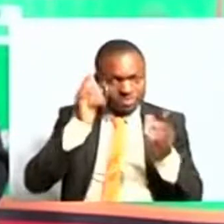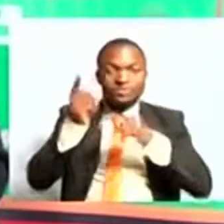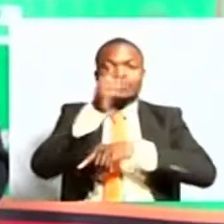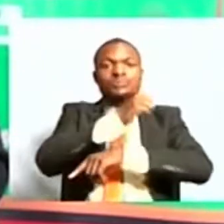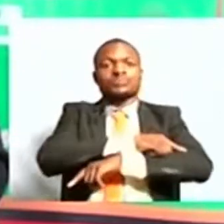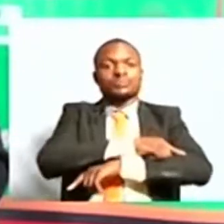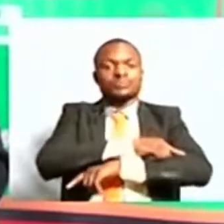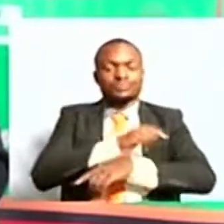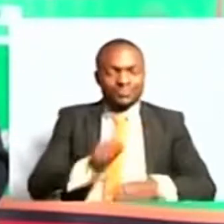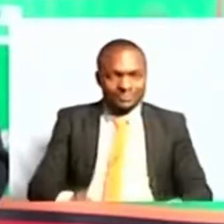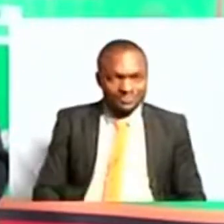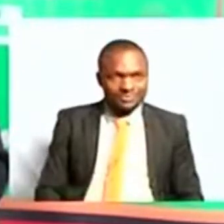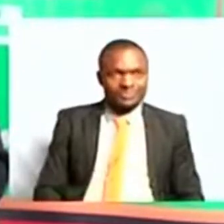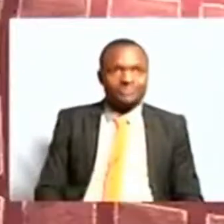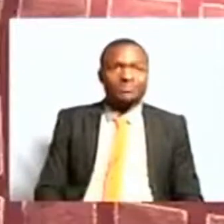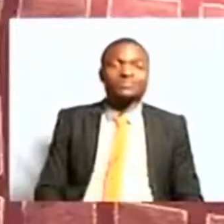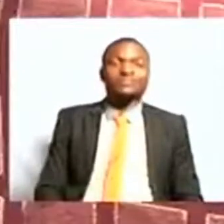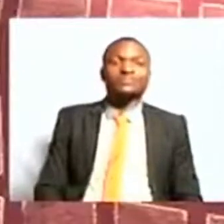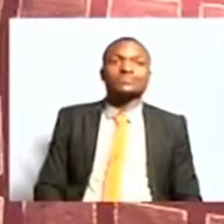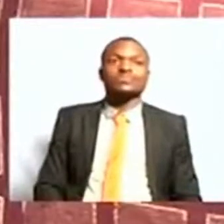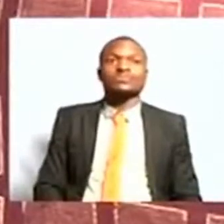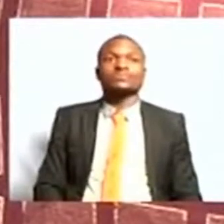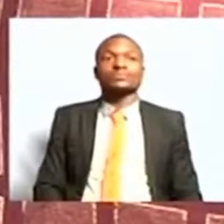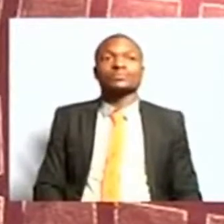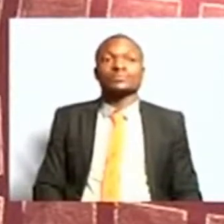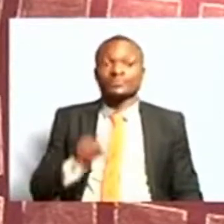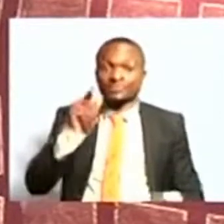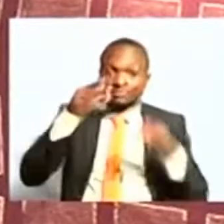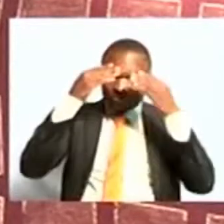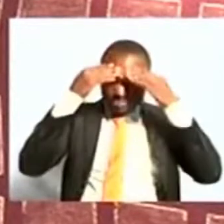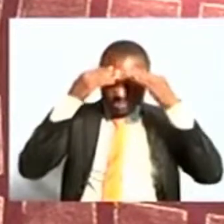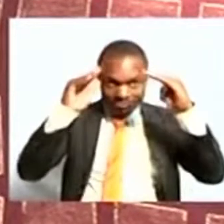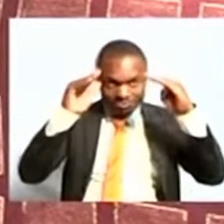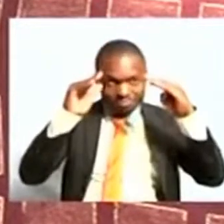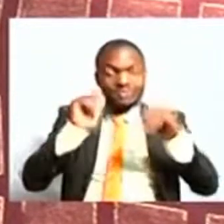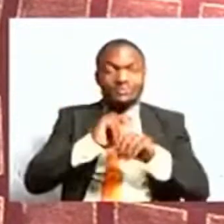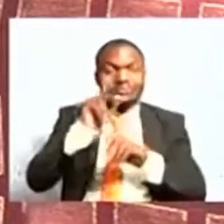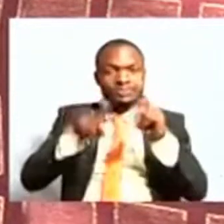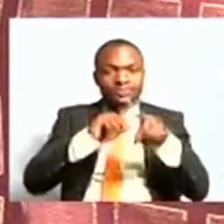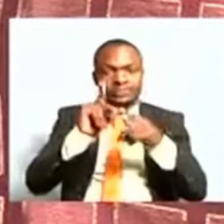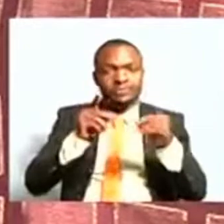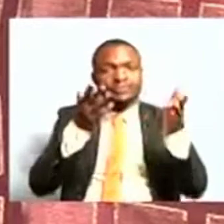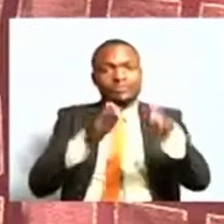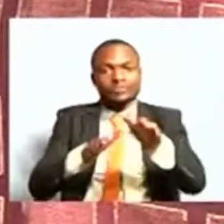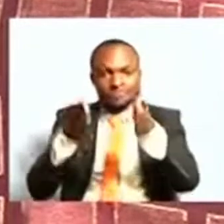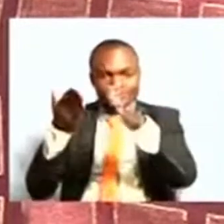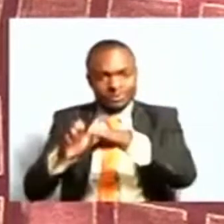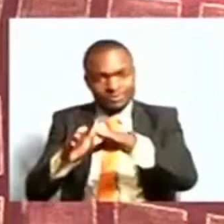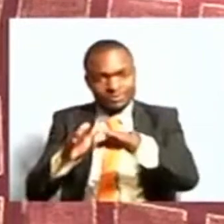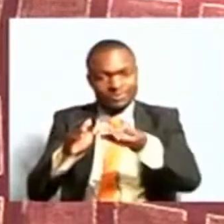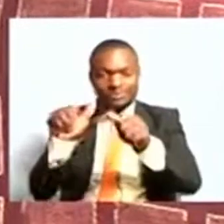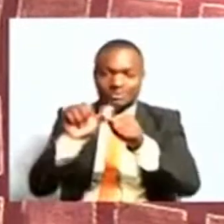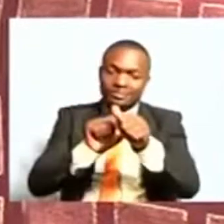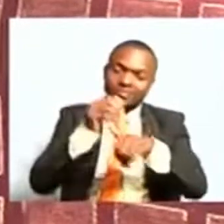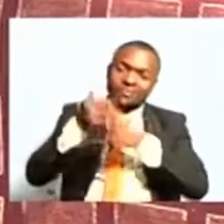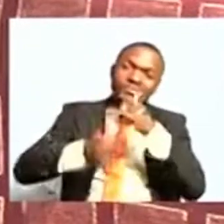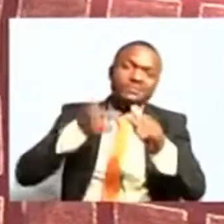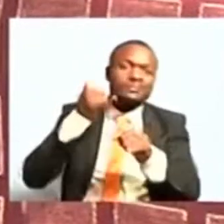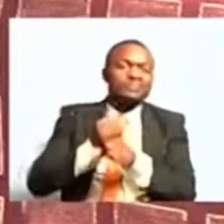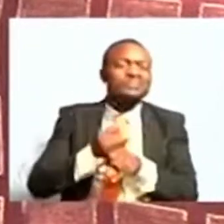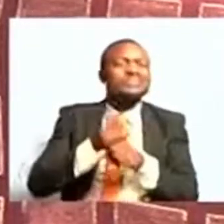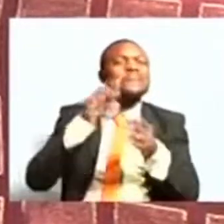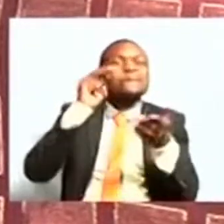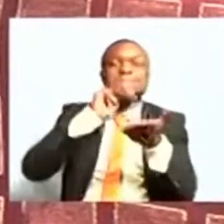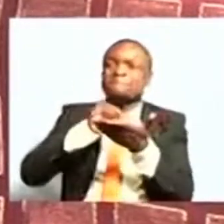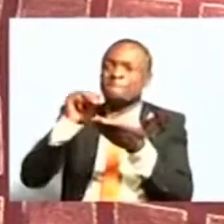Well, we are aware that people are dying every year. There are millions